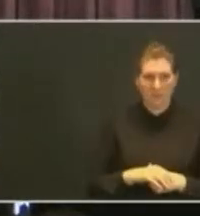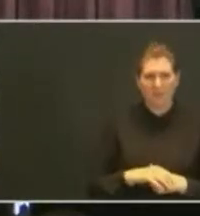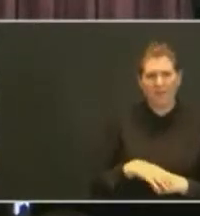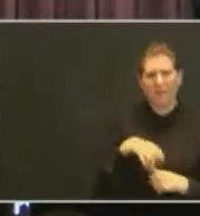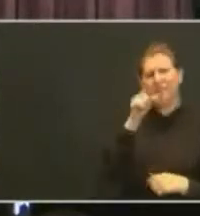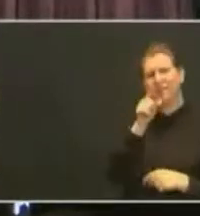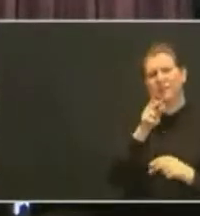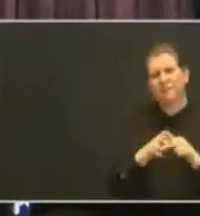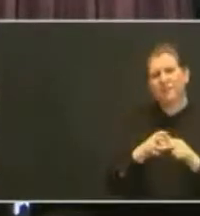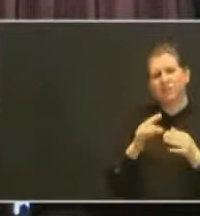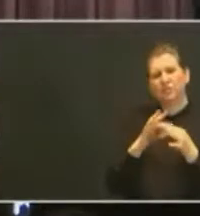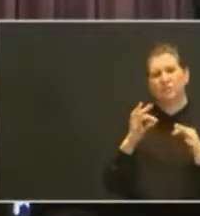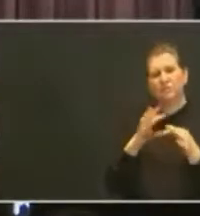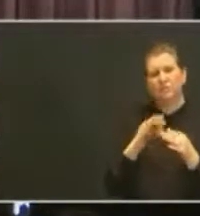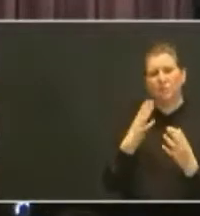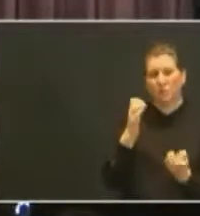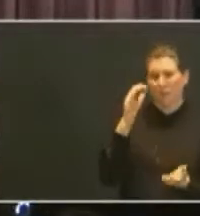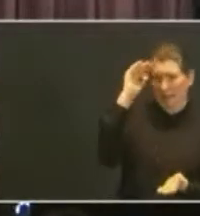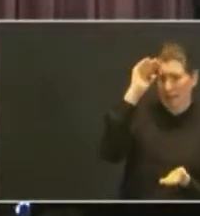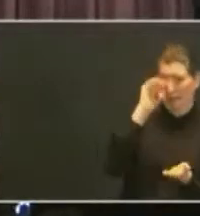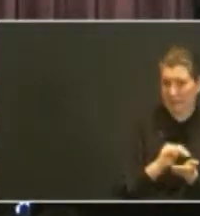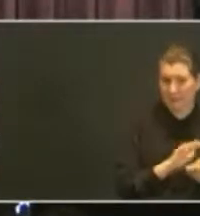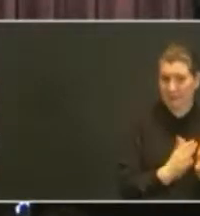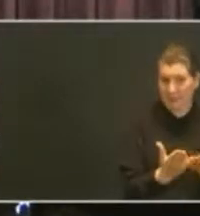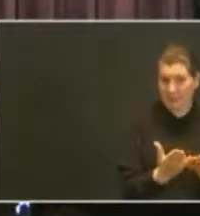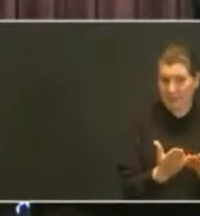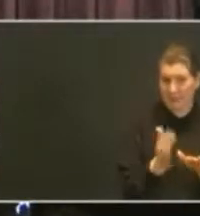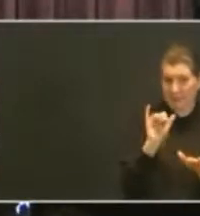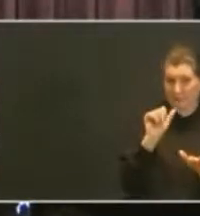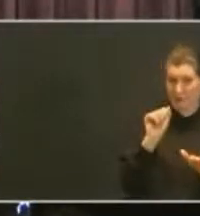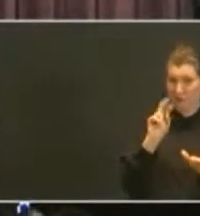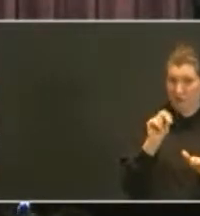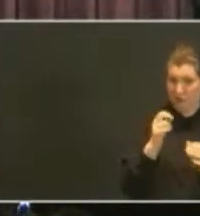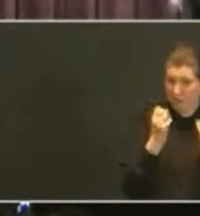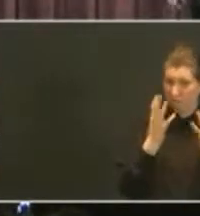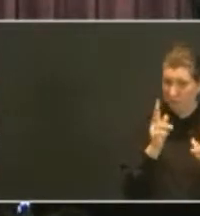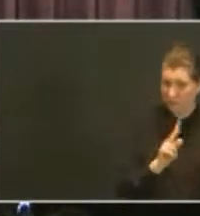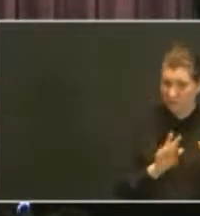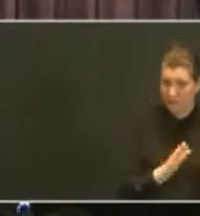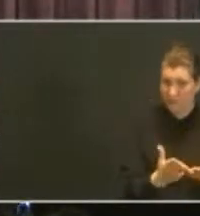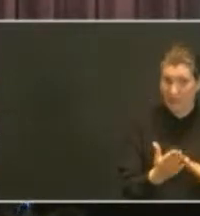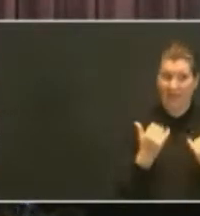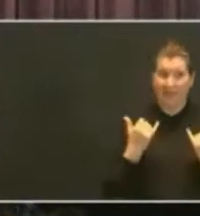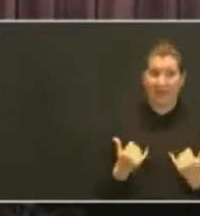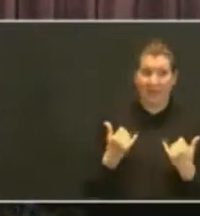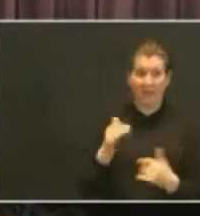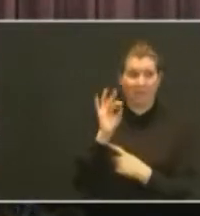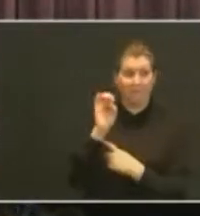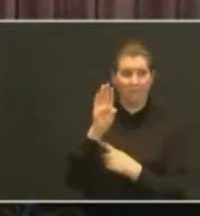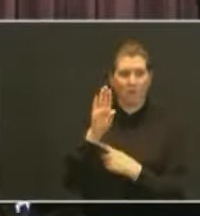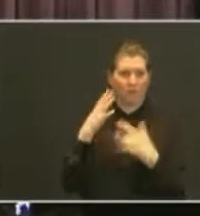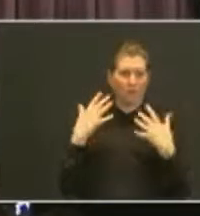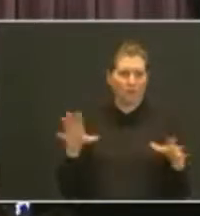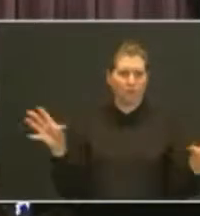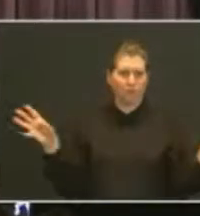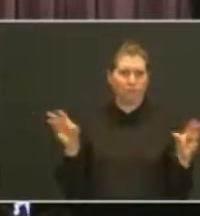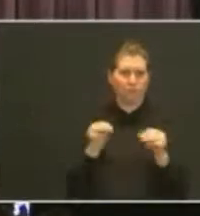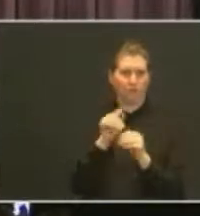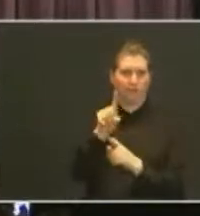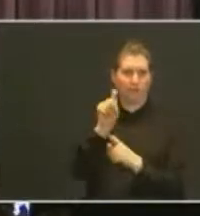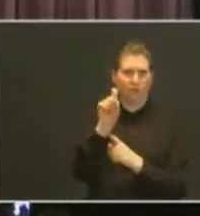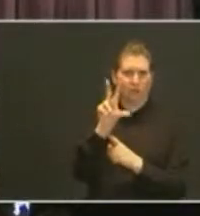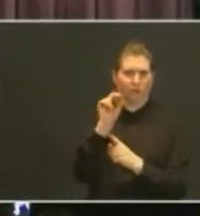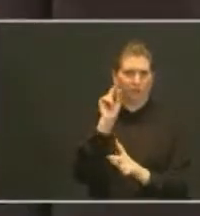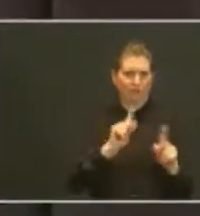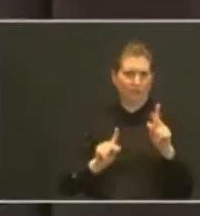was the third deadliest month so far, and there have already been 120 COVID deaths this month. Has the approach cut down on deaths, and if so, how do you